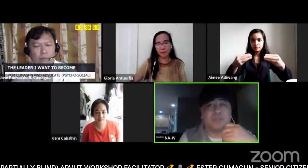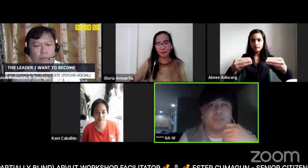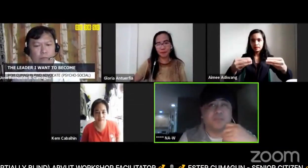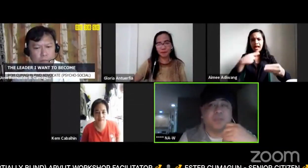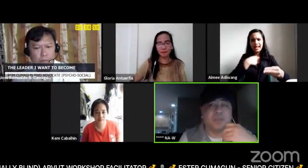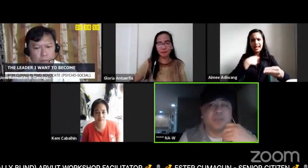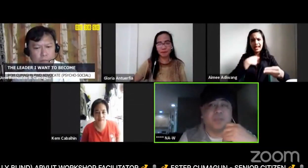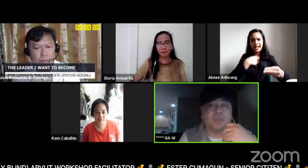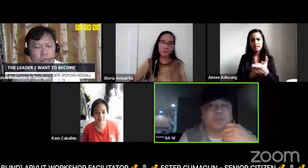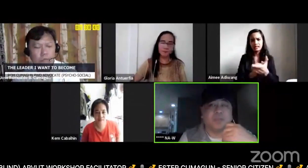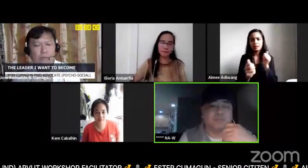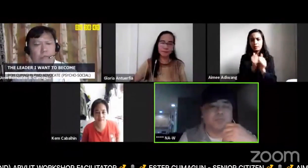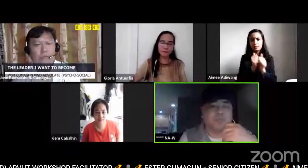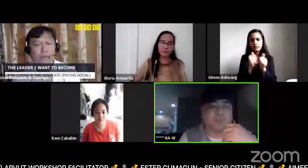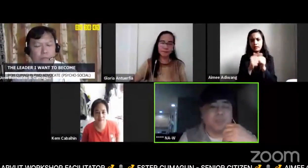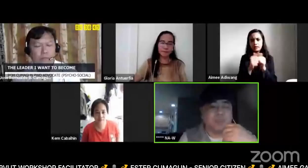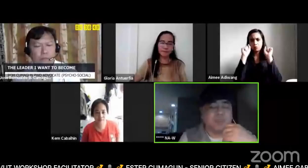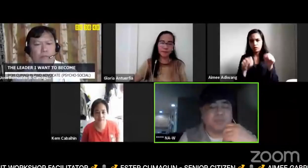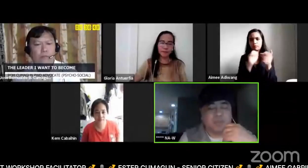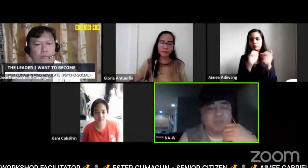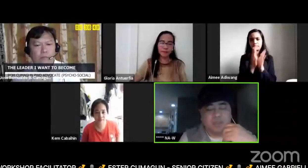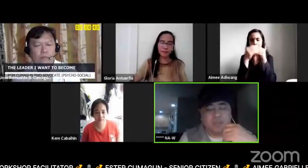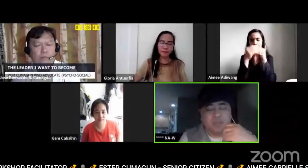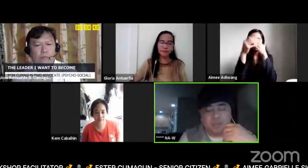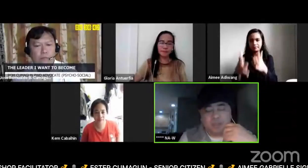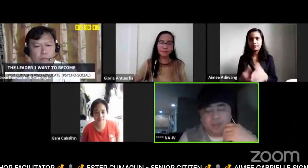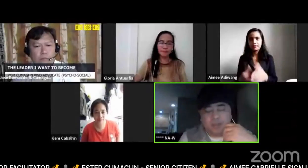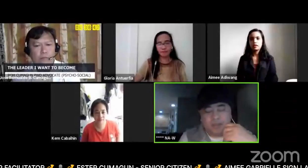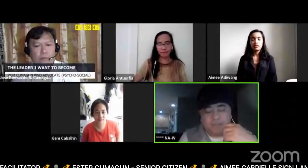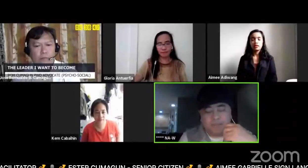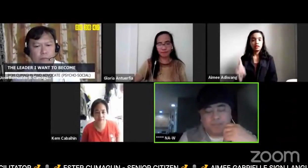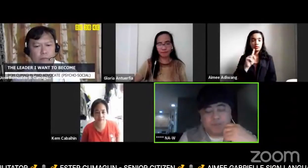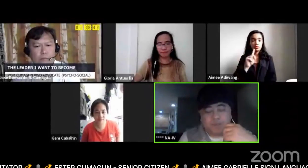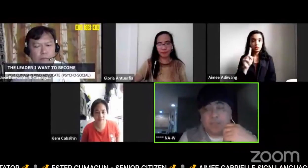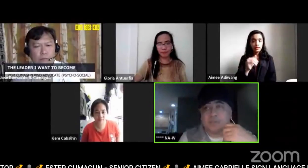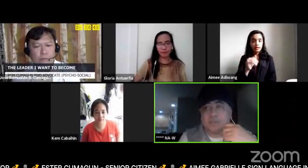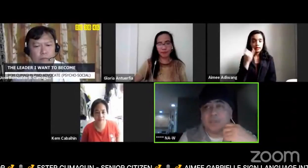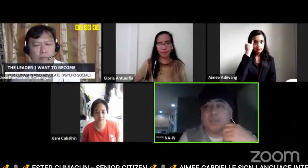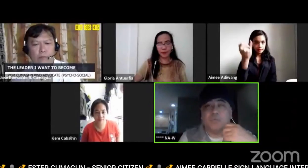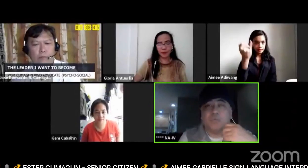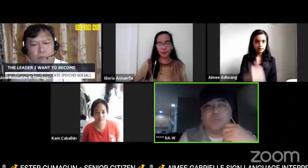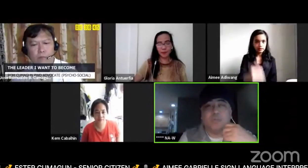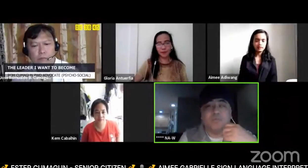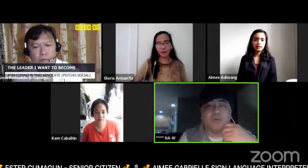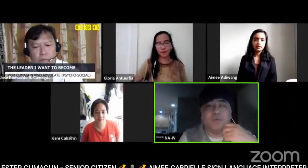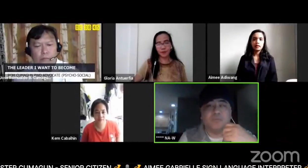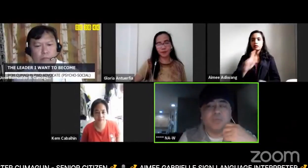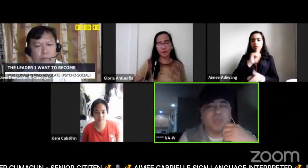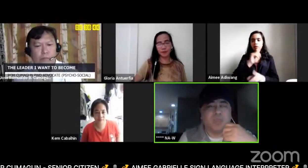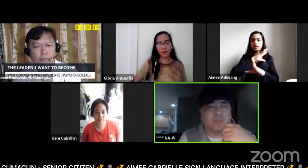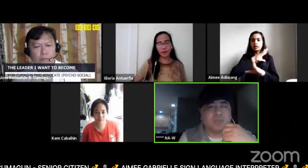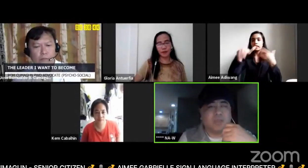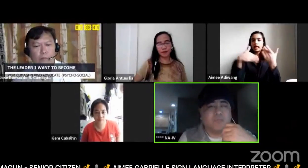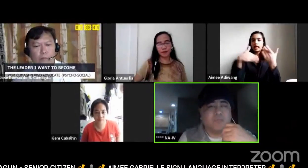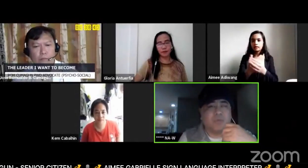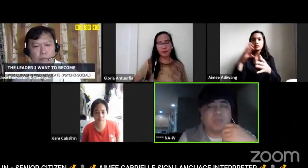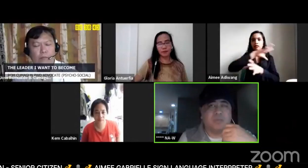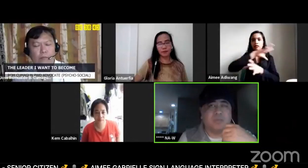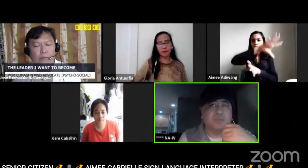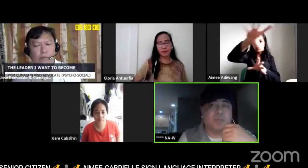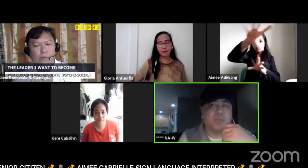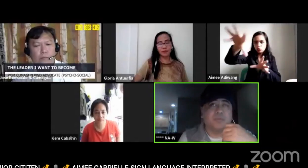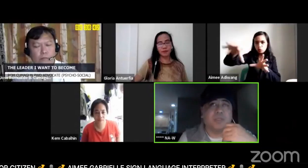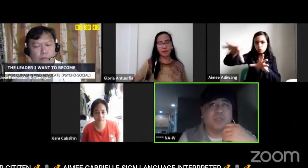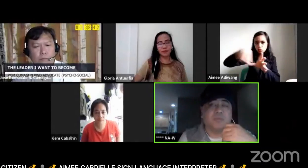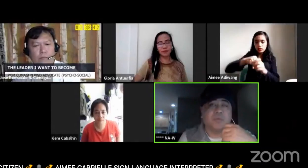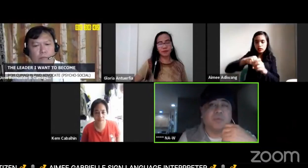a form of leadership in a way. The idea is to get everyone involved, a